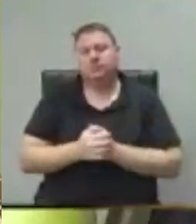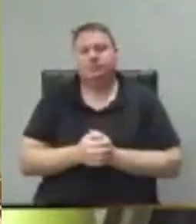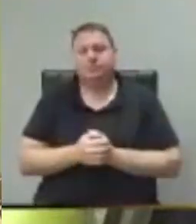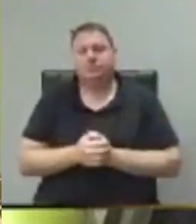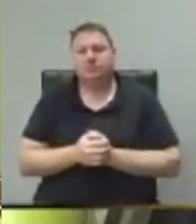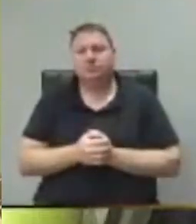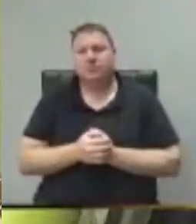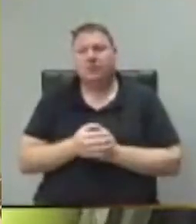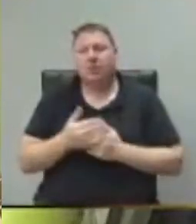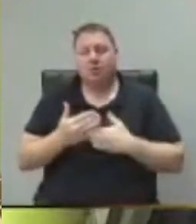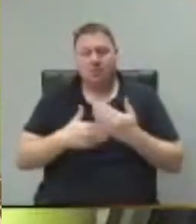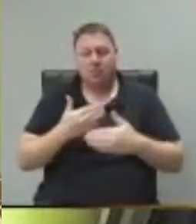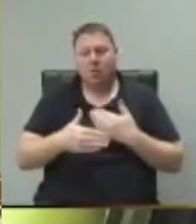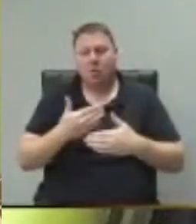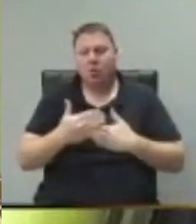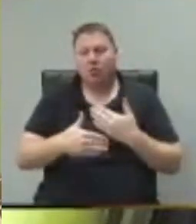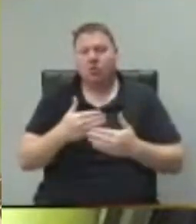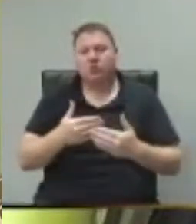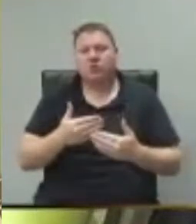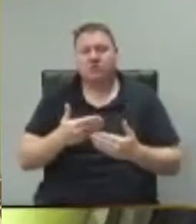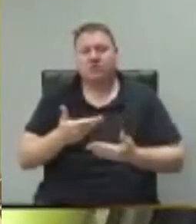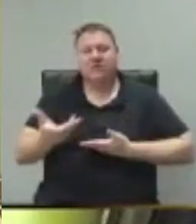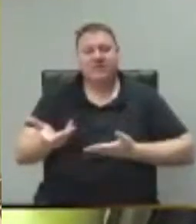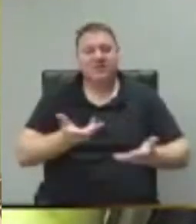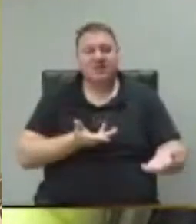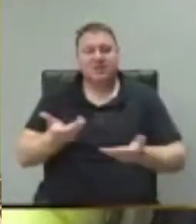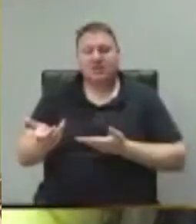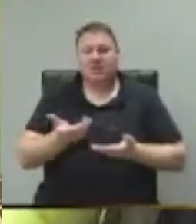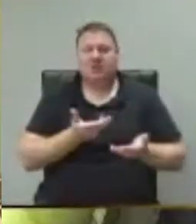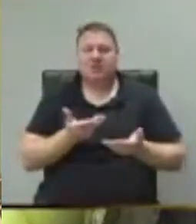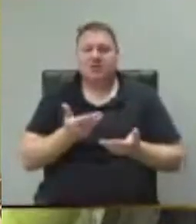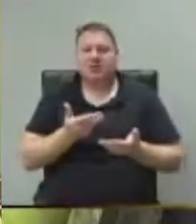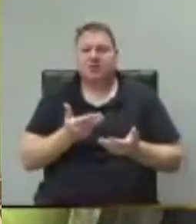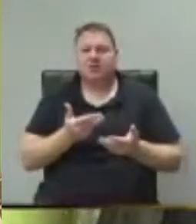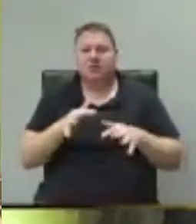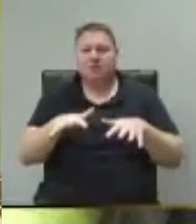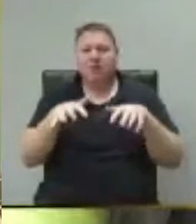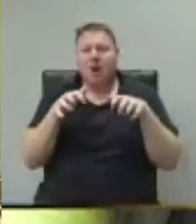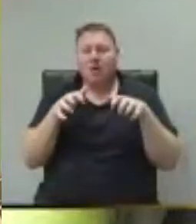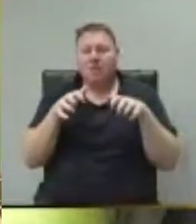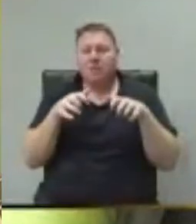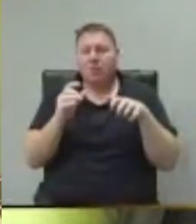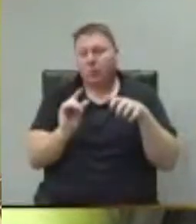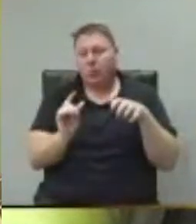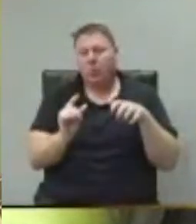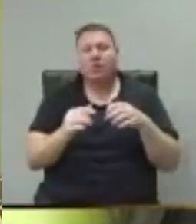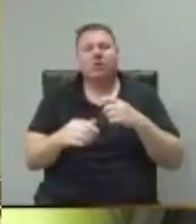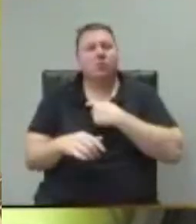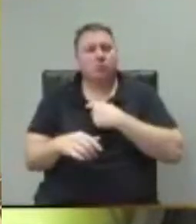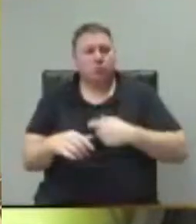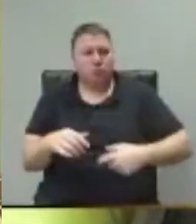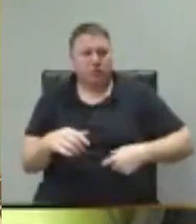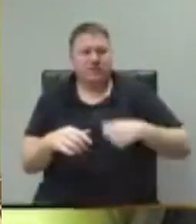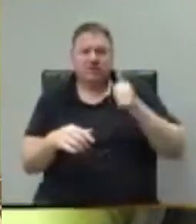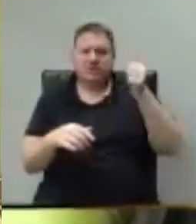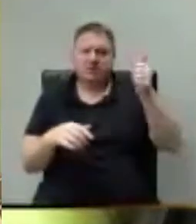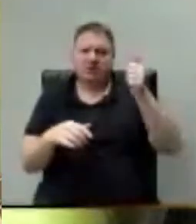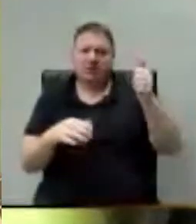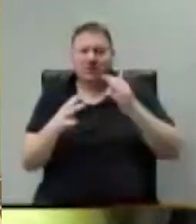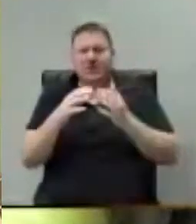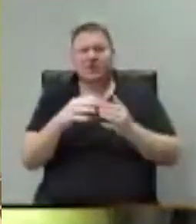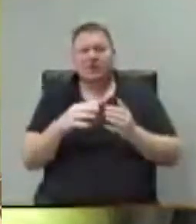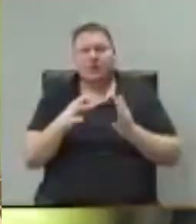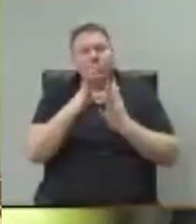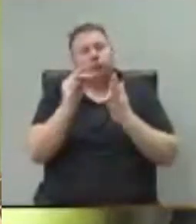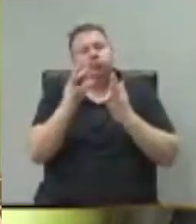be, that process can be facilitated by Parliament, at least the president will